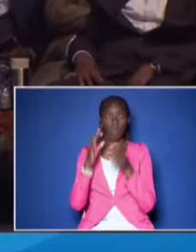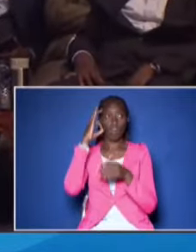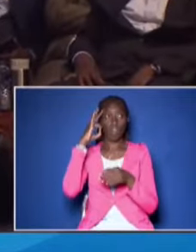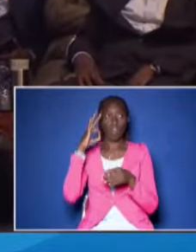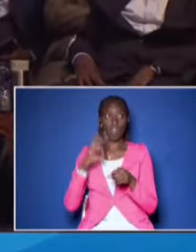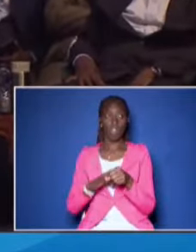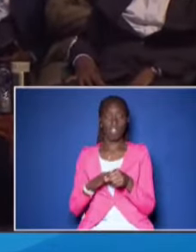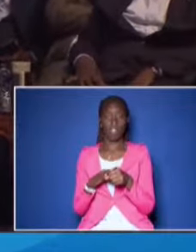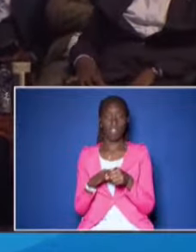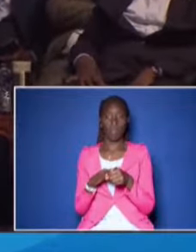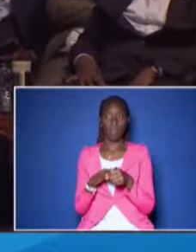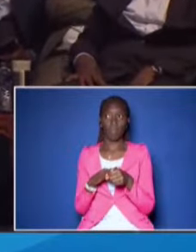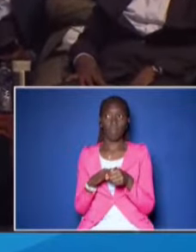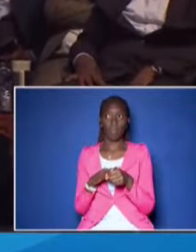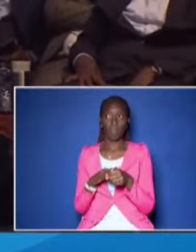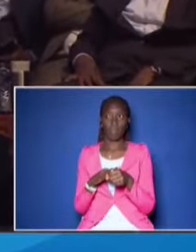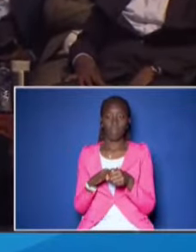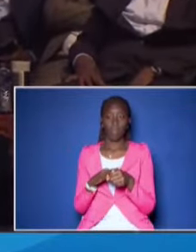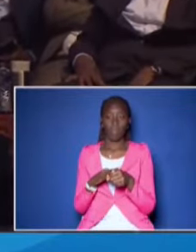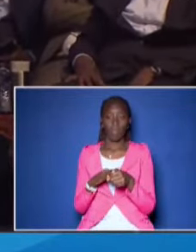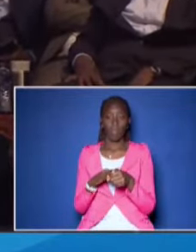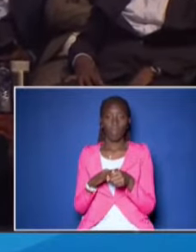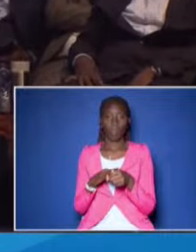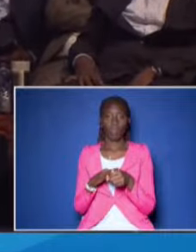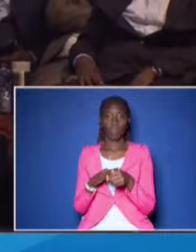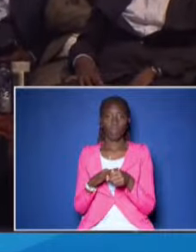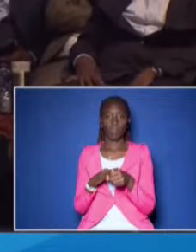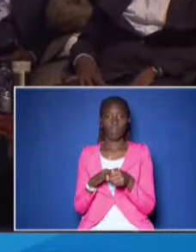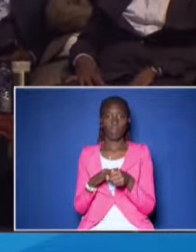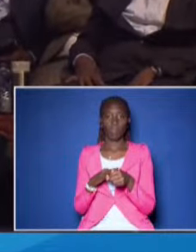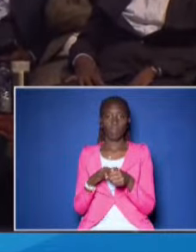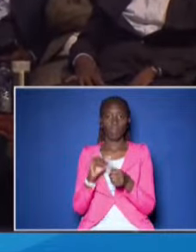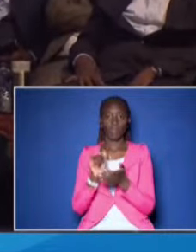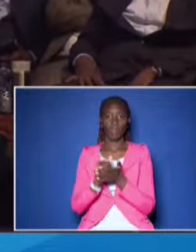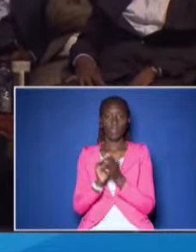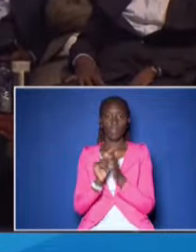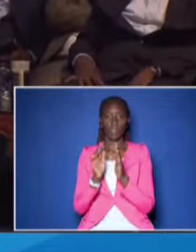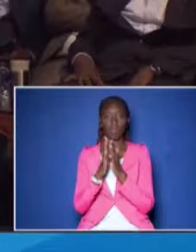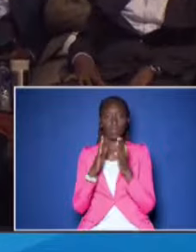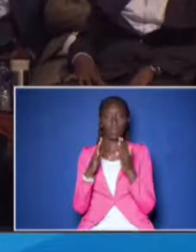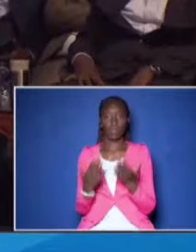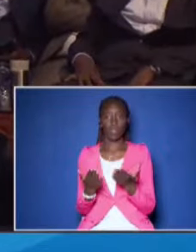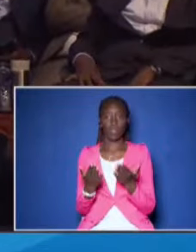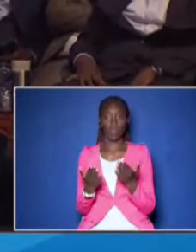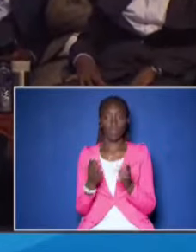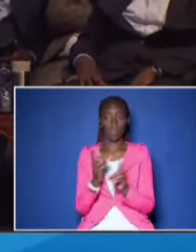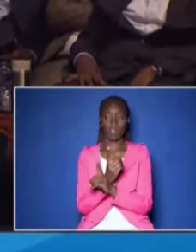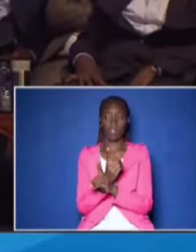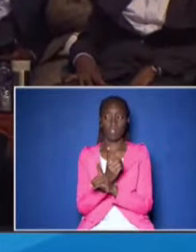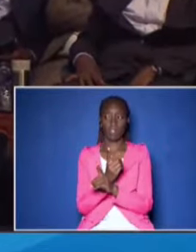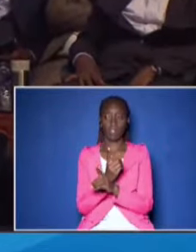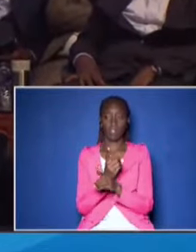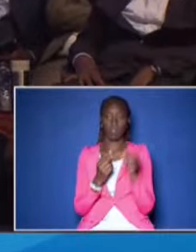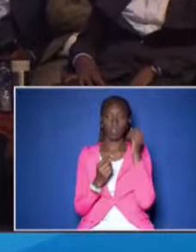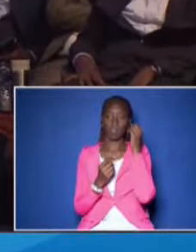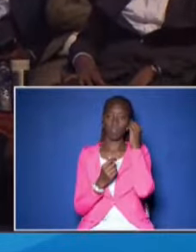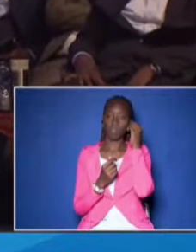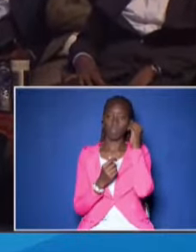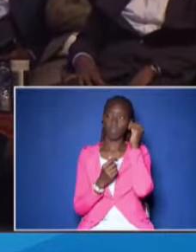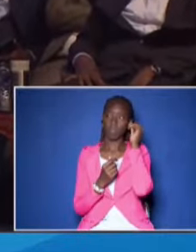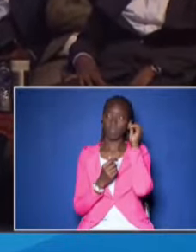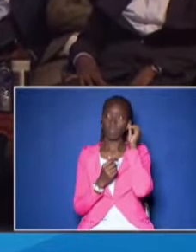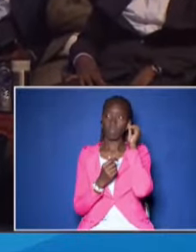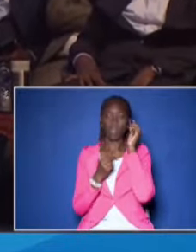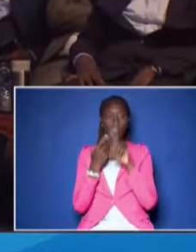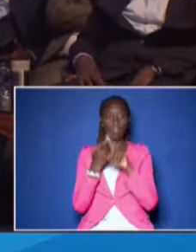or any subject that book will be different from